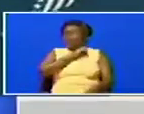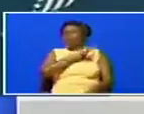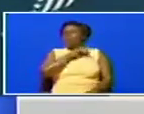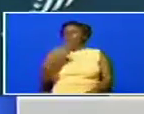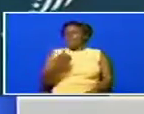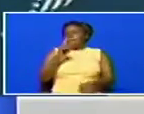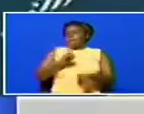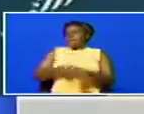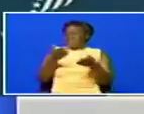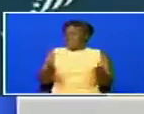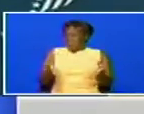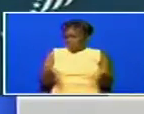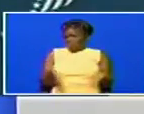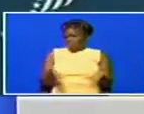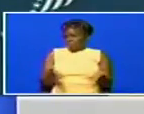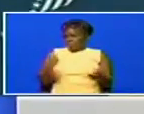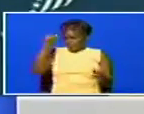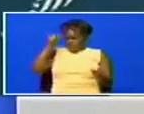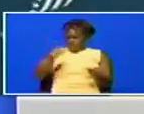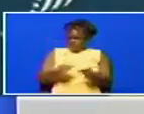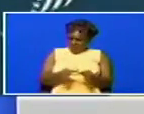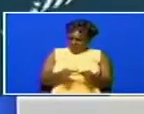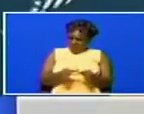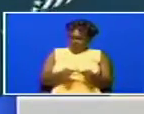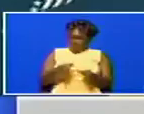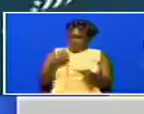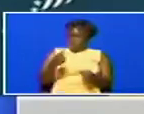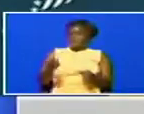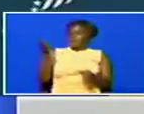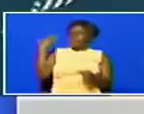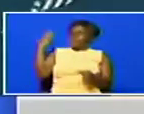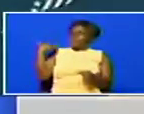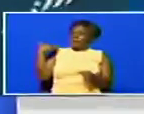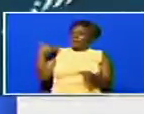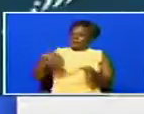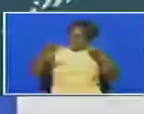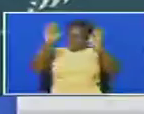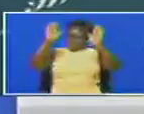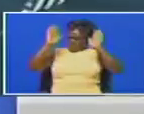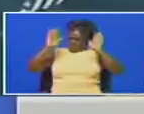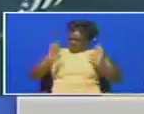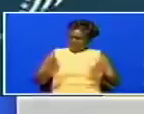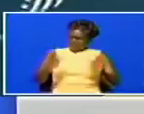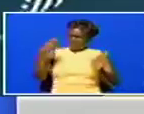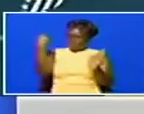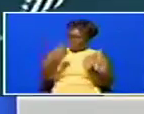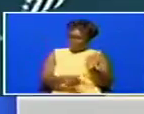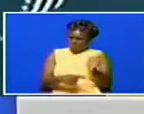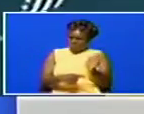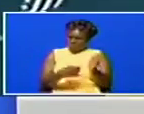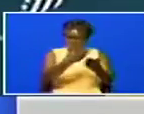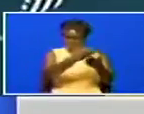at this point, let's remember what was said. What matters is the